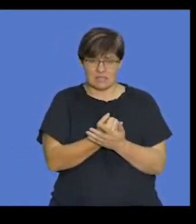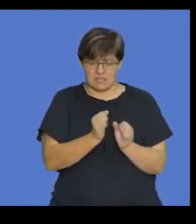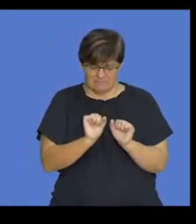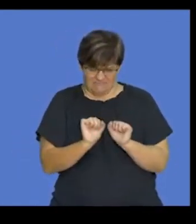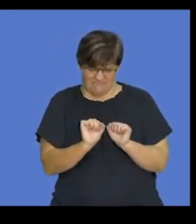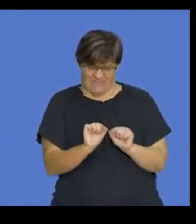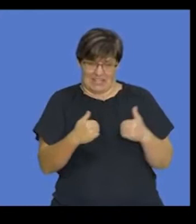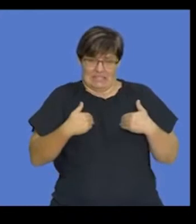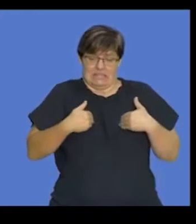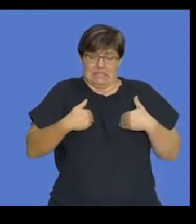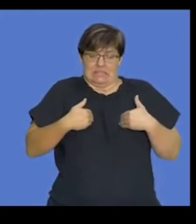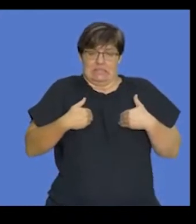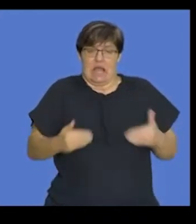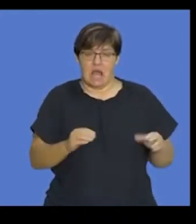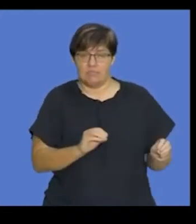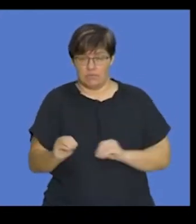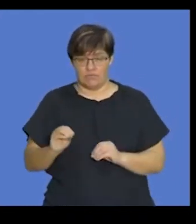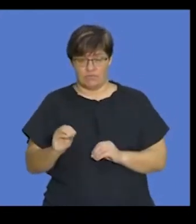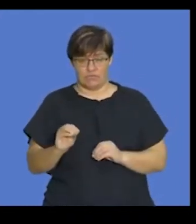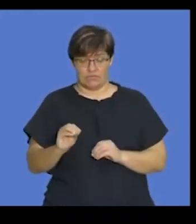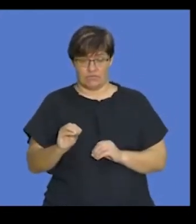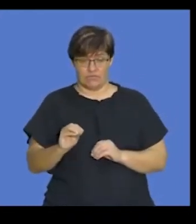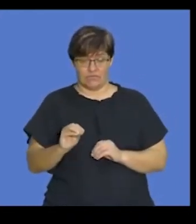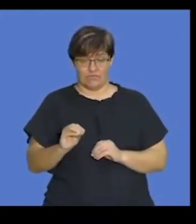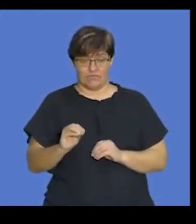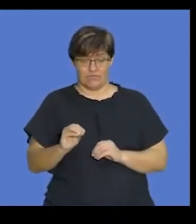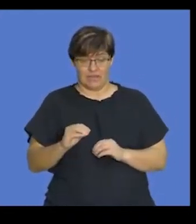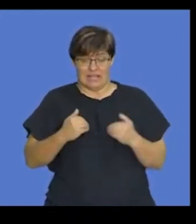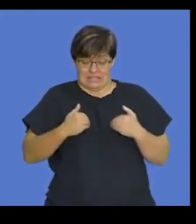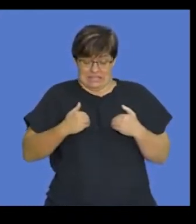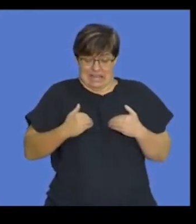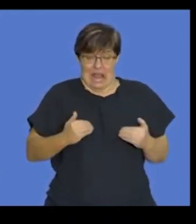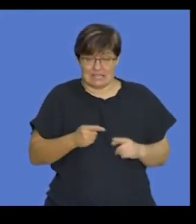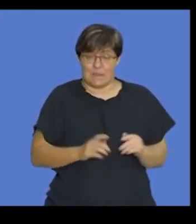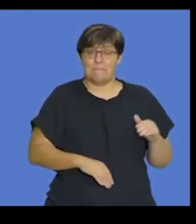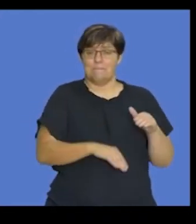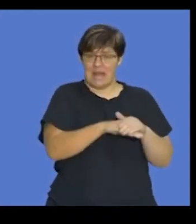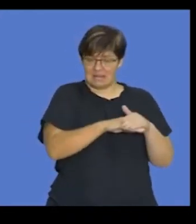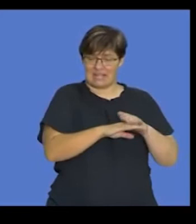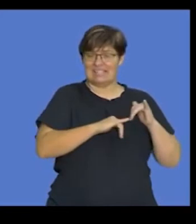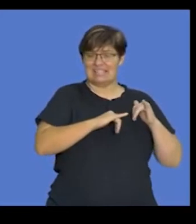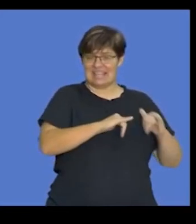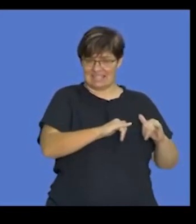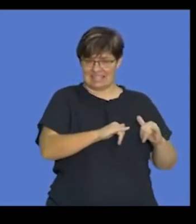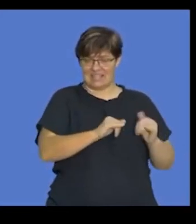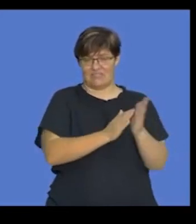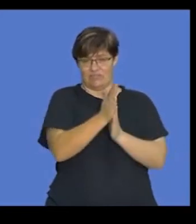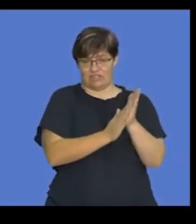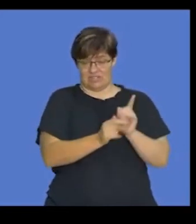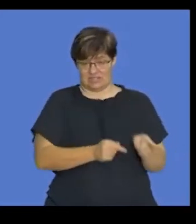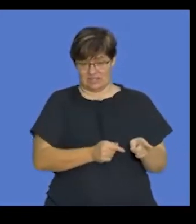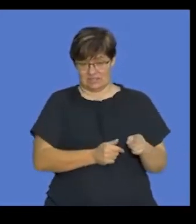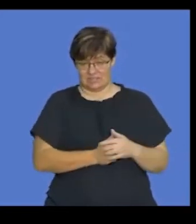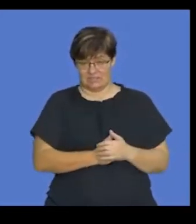box moving. Just start moving, maximum static friction, okay? So